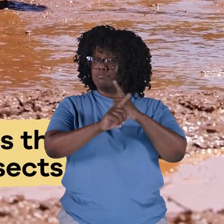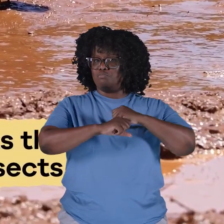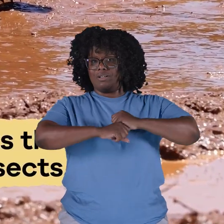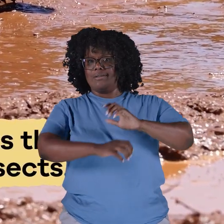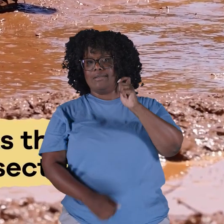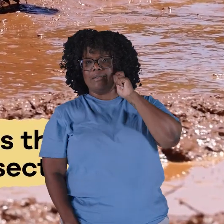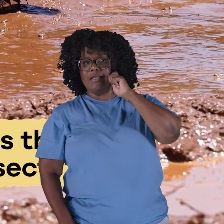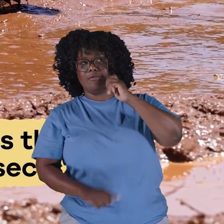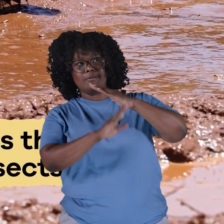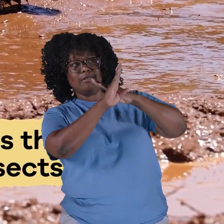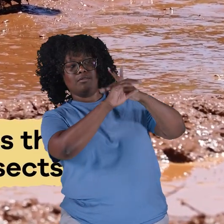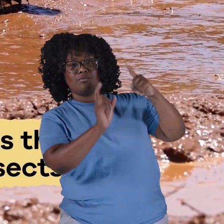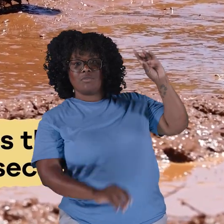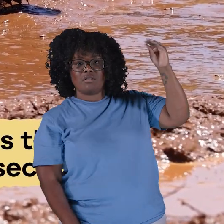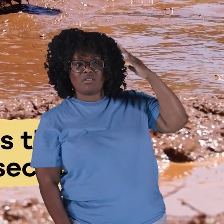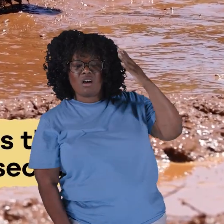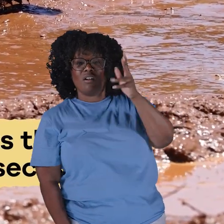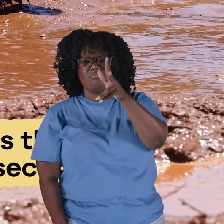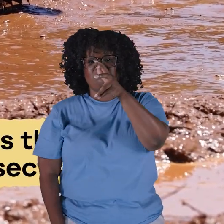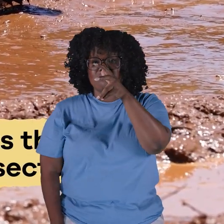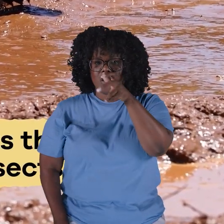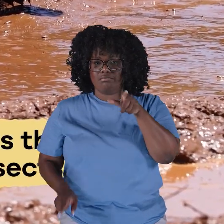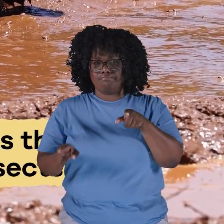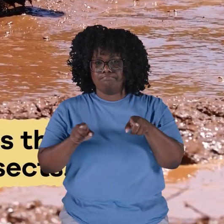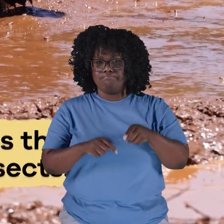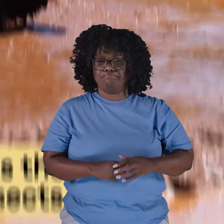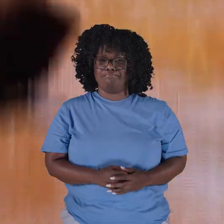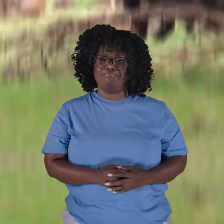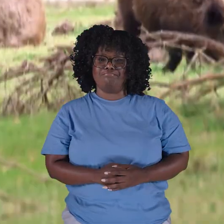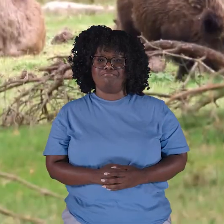protects their skin from the sun, and insects.